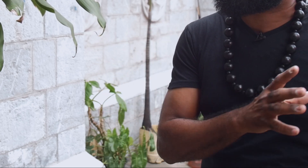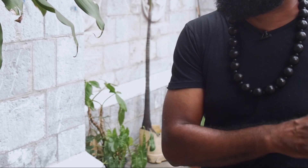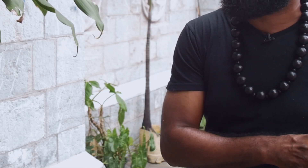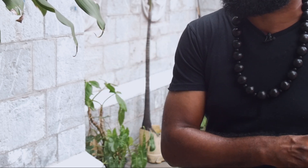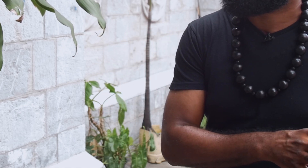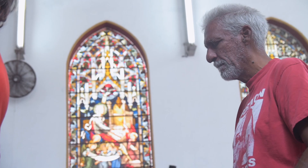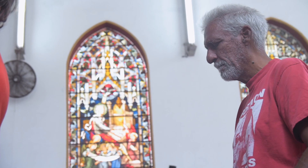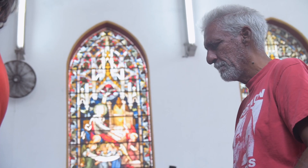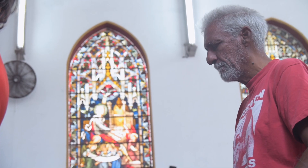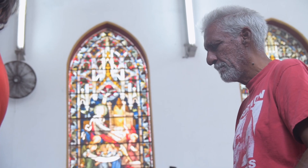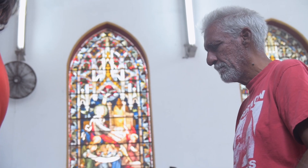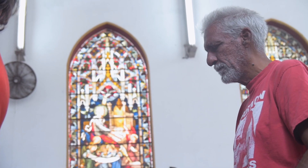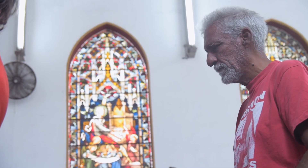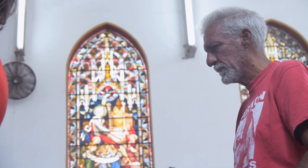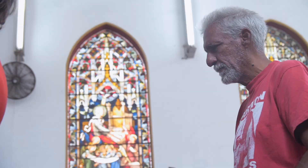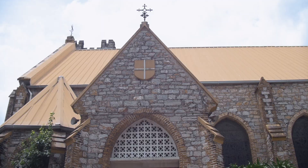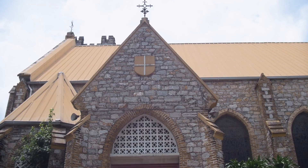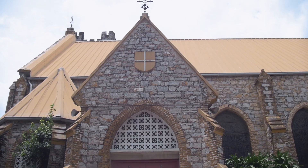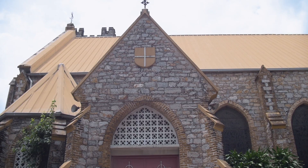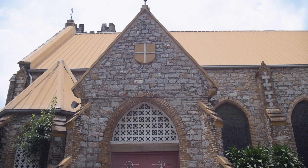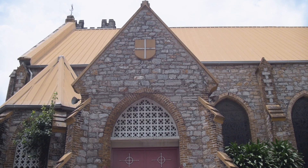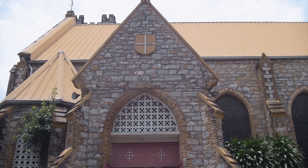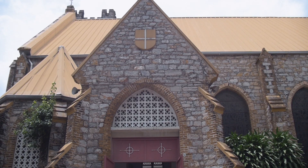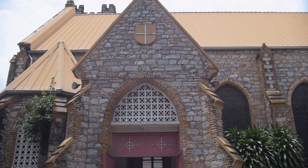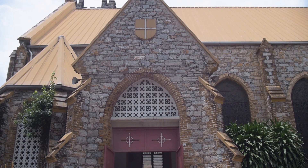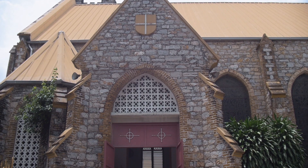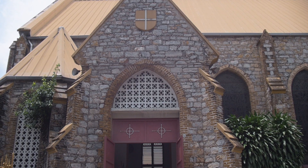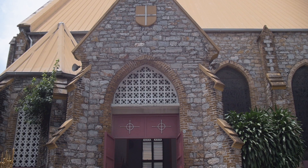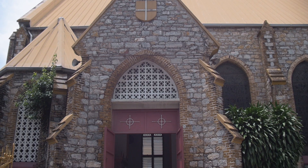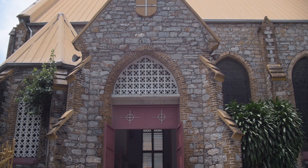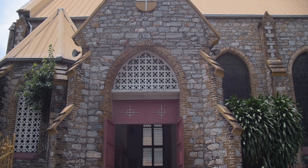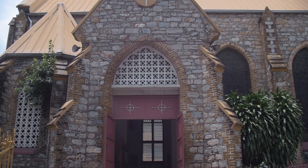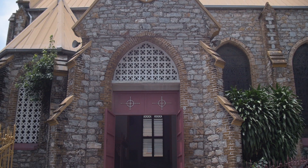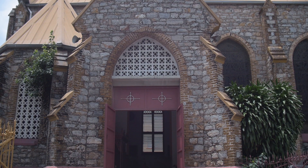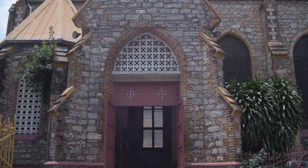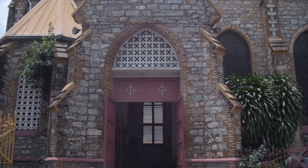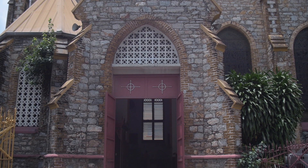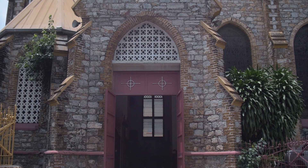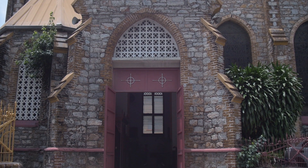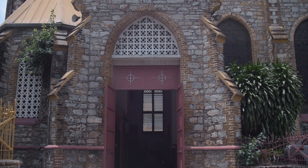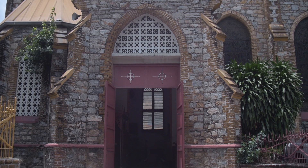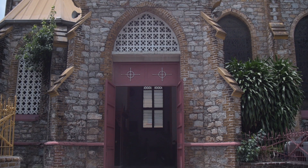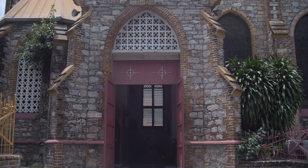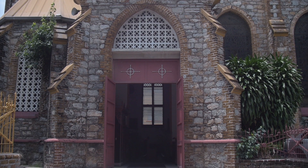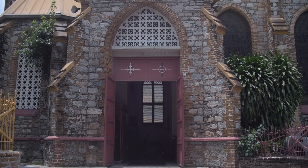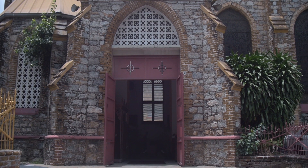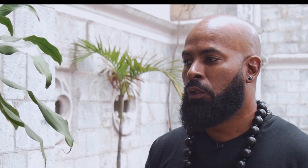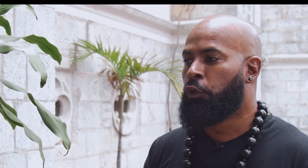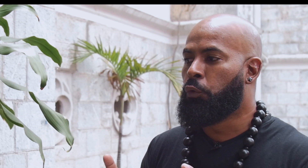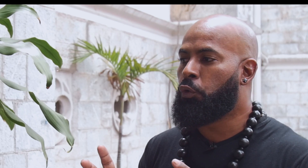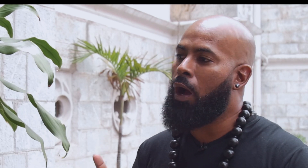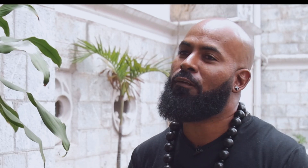on as an express route to getting rich, quick. And according to Ramone, it doesn't really matter if what they are preaching is gospel or